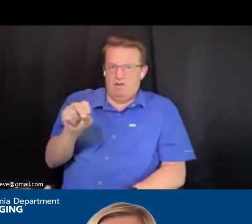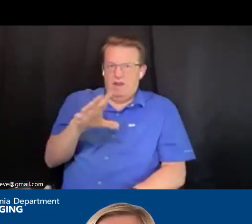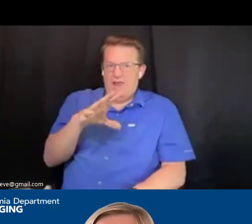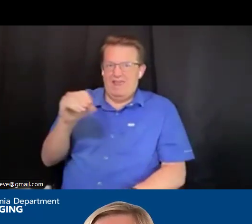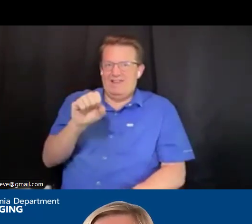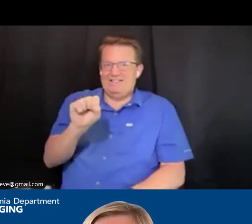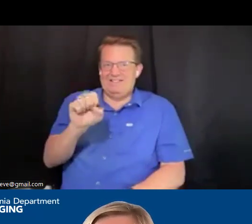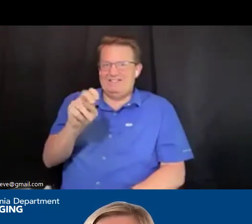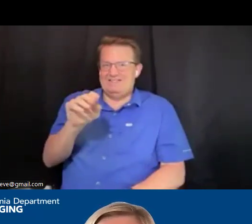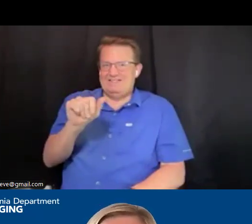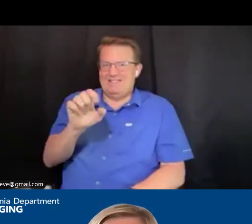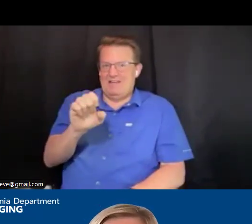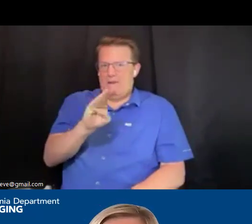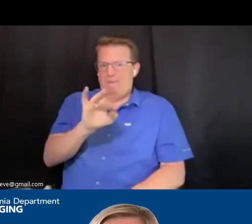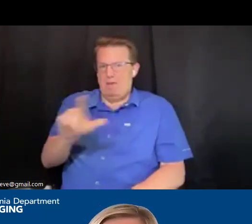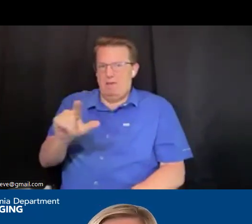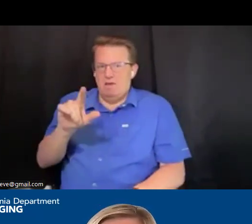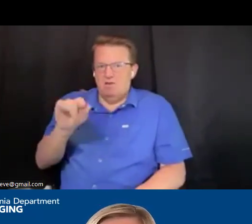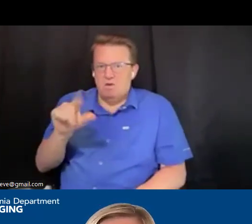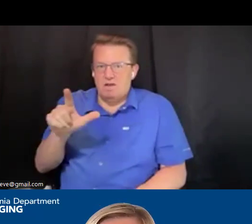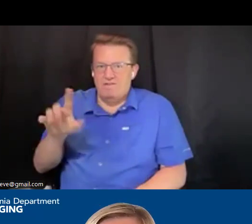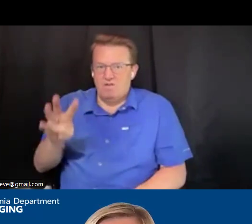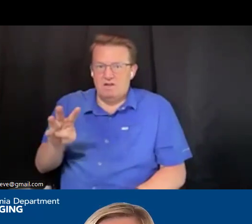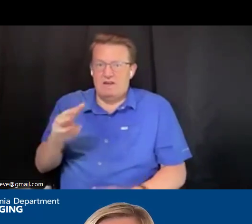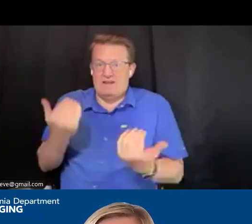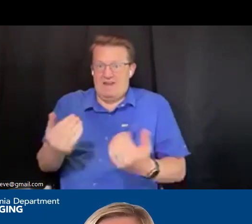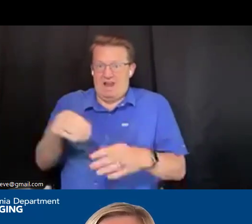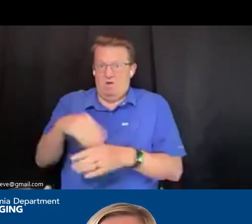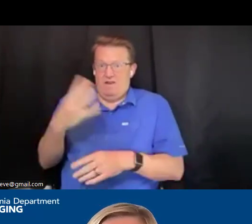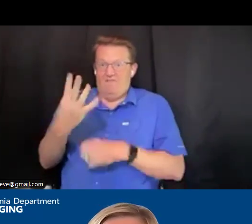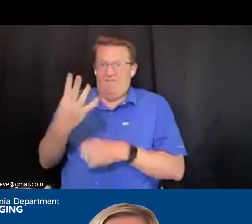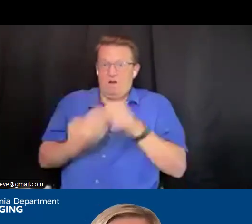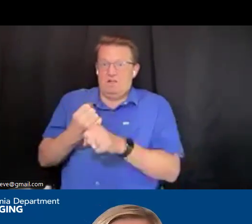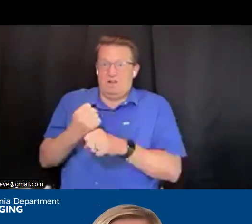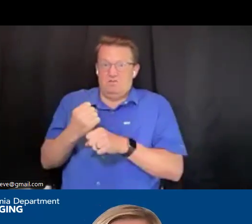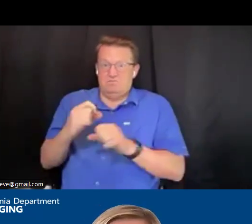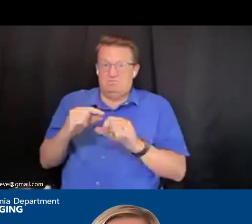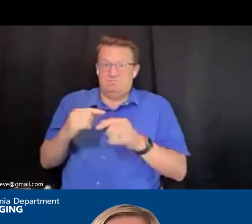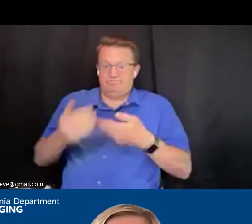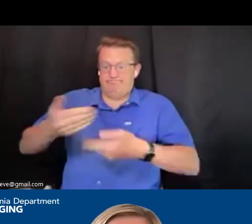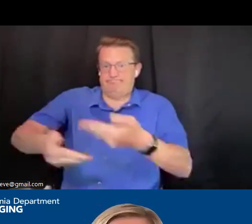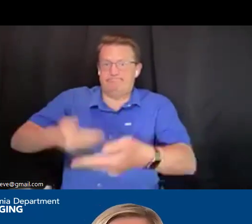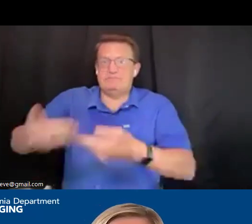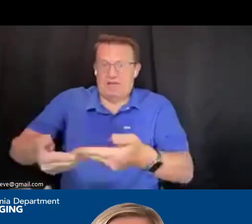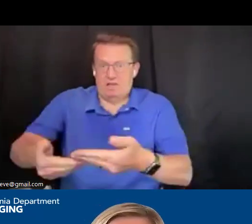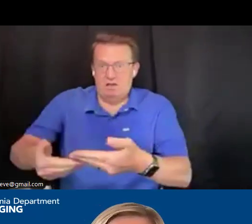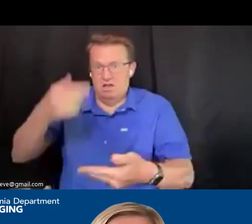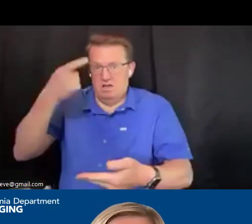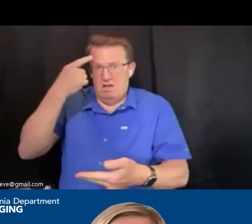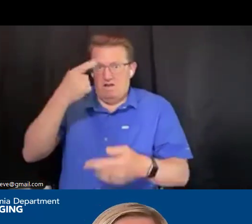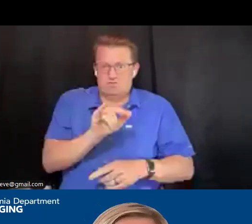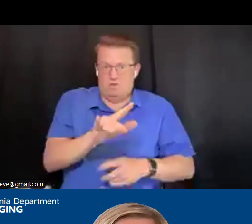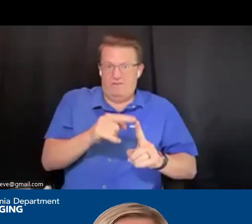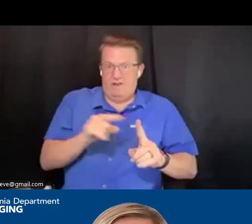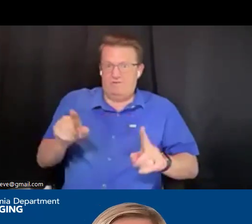1249. And we're now in a 4-year cycle, 2025 to 2029, to fully implement all